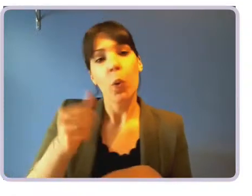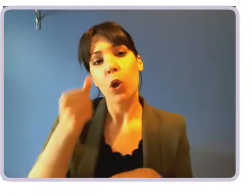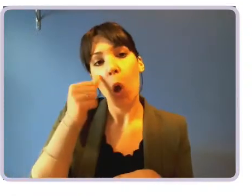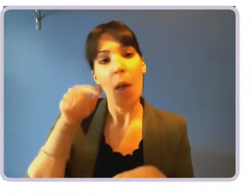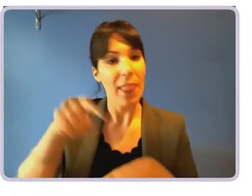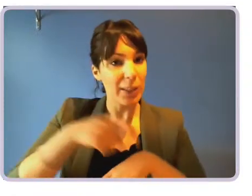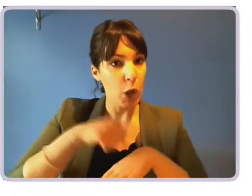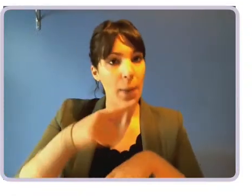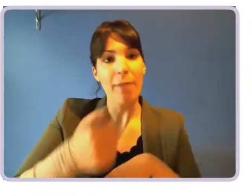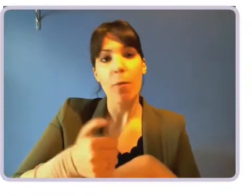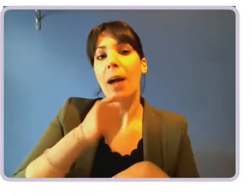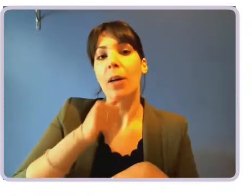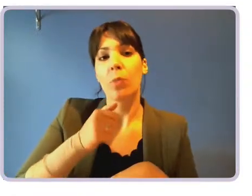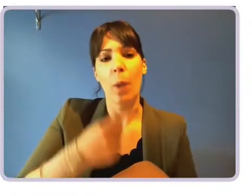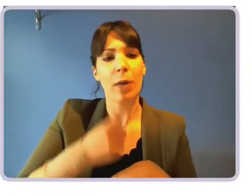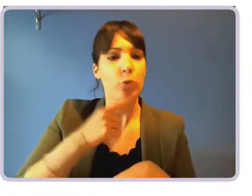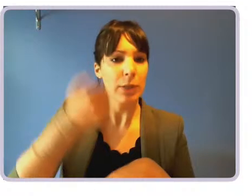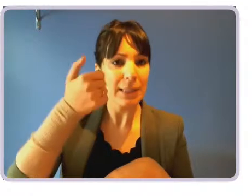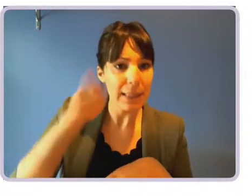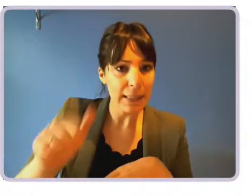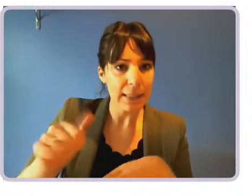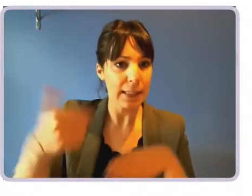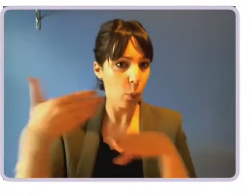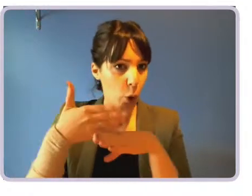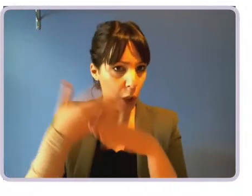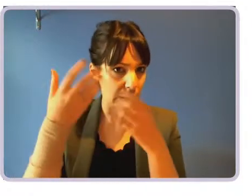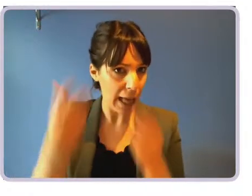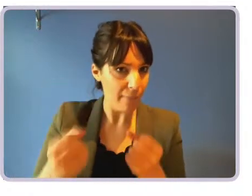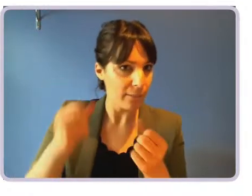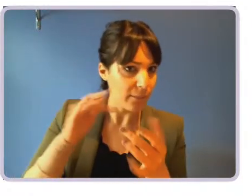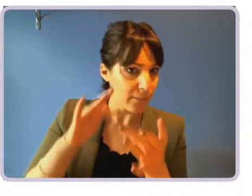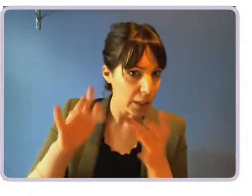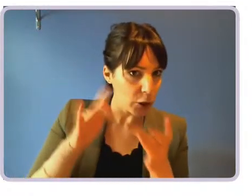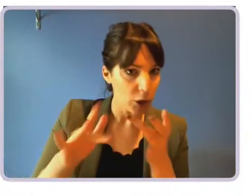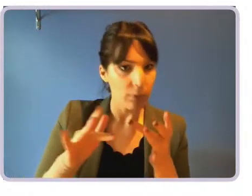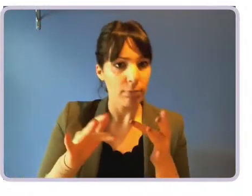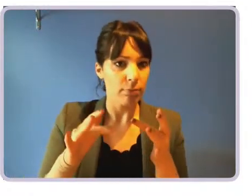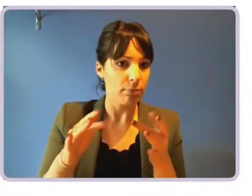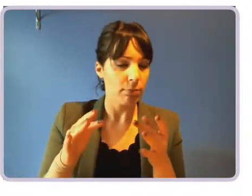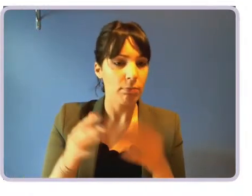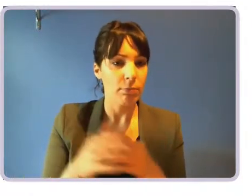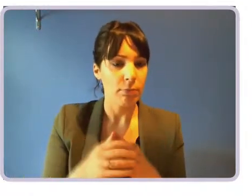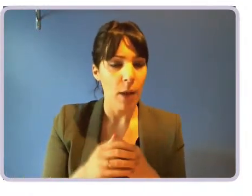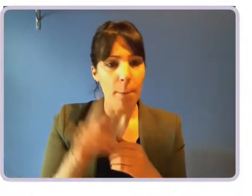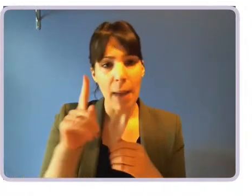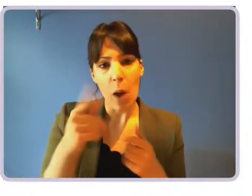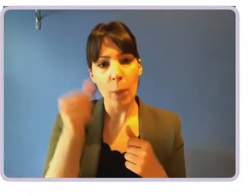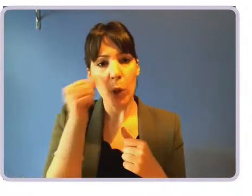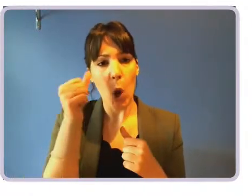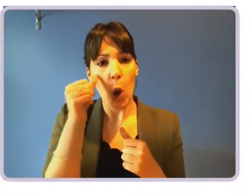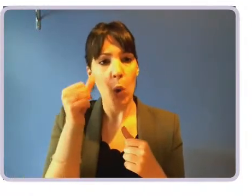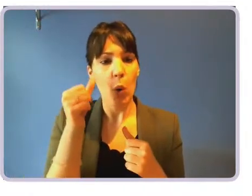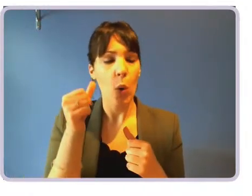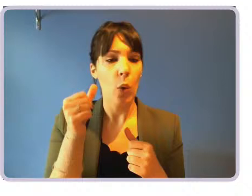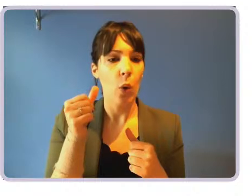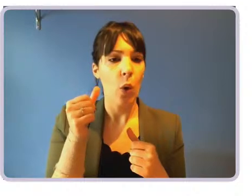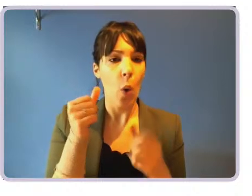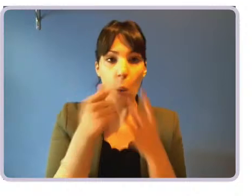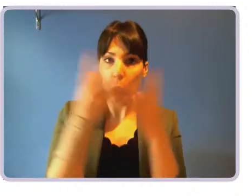in participants. But we know that obviously cumulatively there's been over